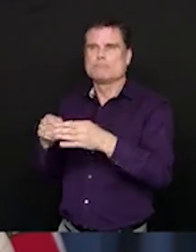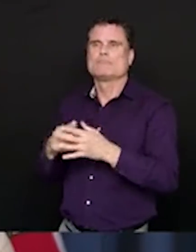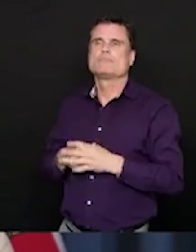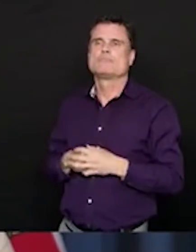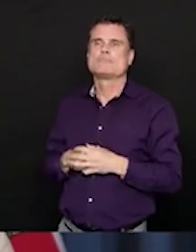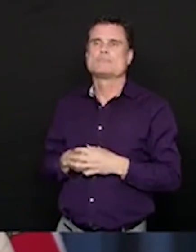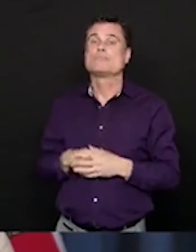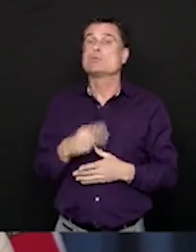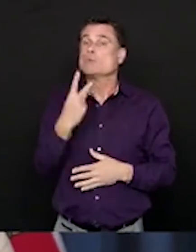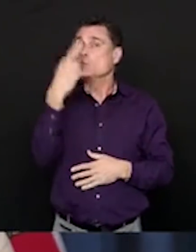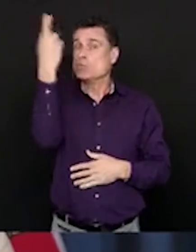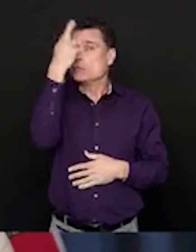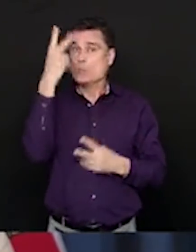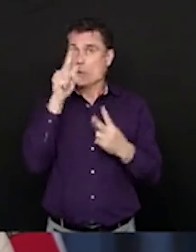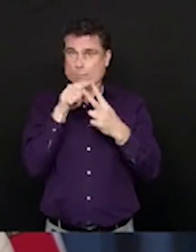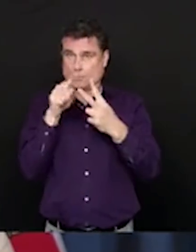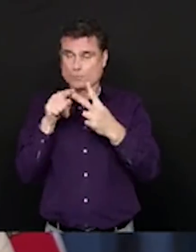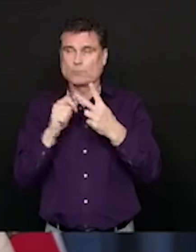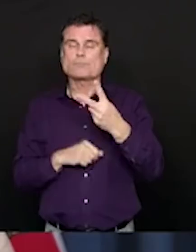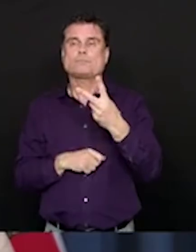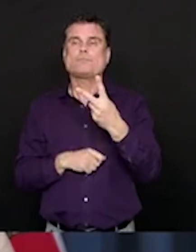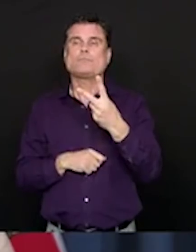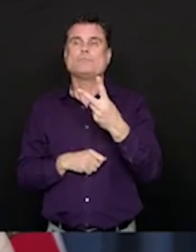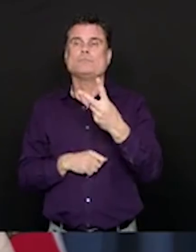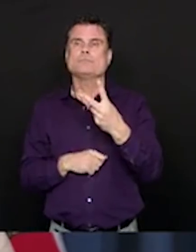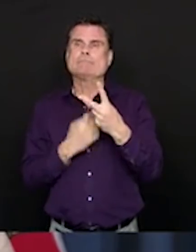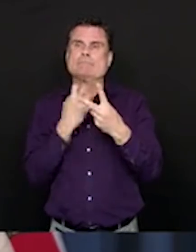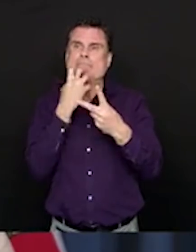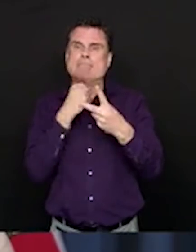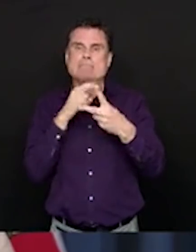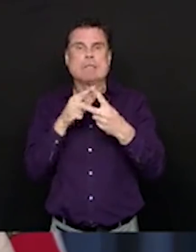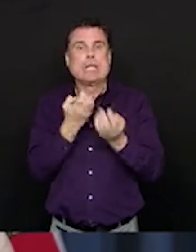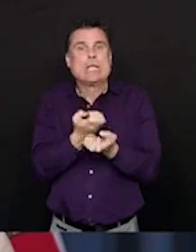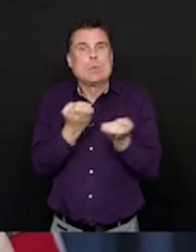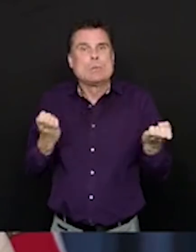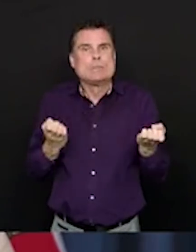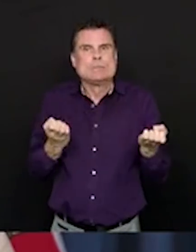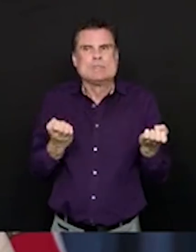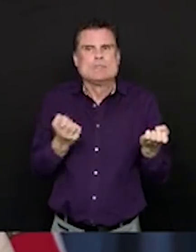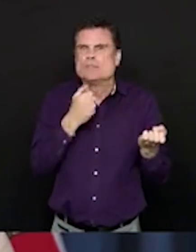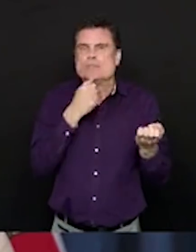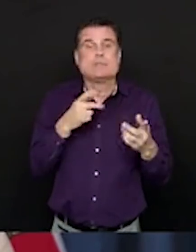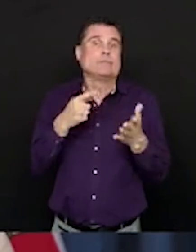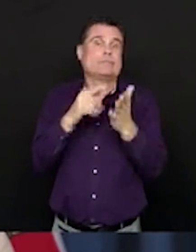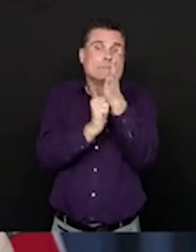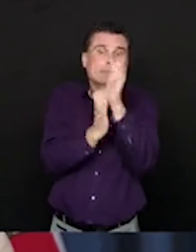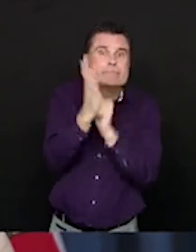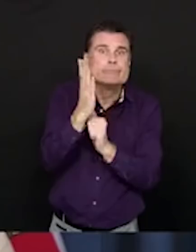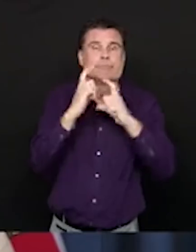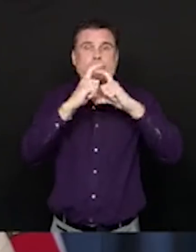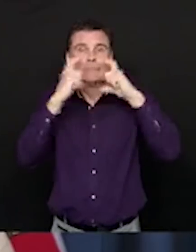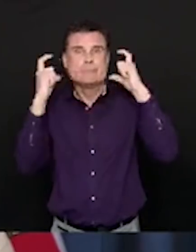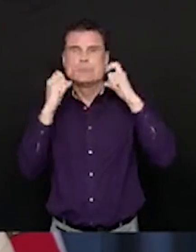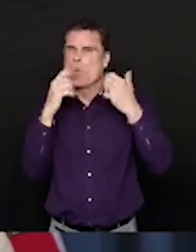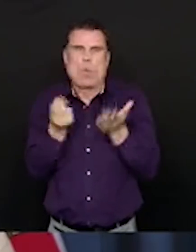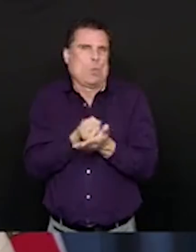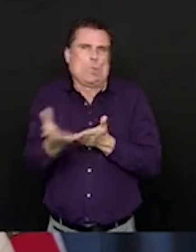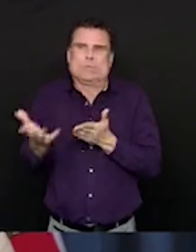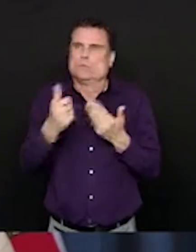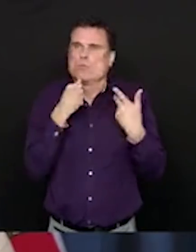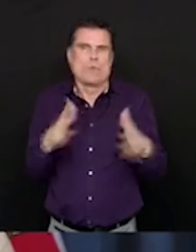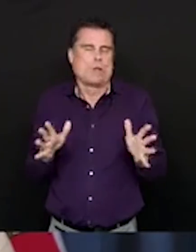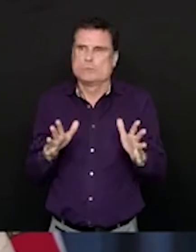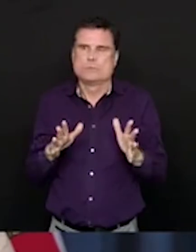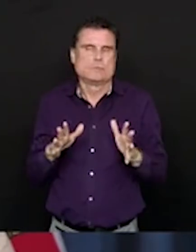framework. And we knew that we were in pretty dire straits at that point, where we had lack of access to personal protective